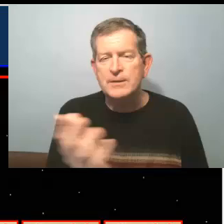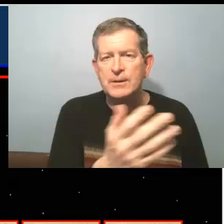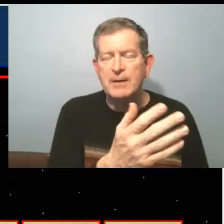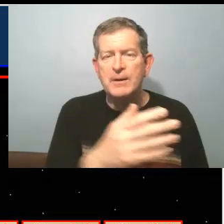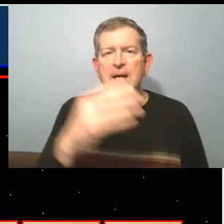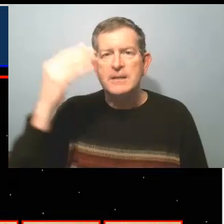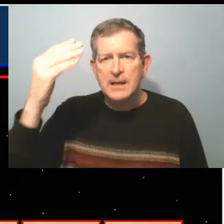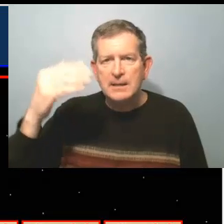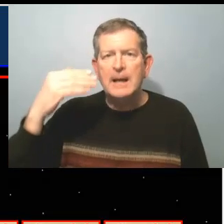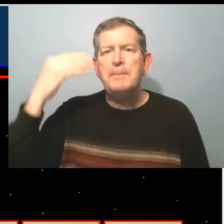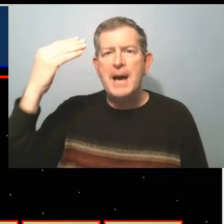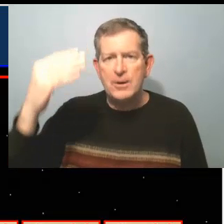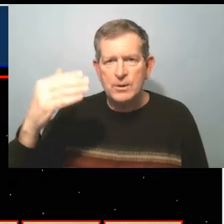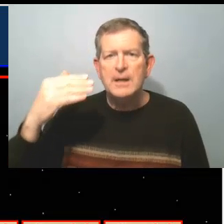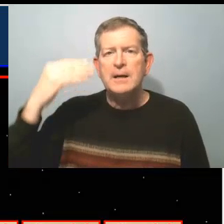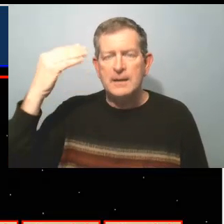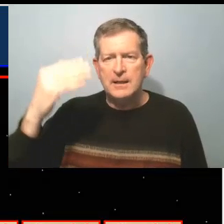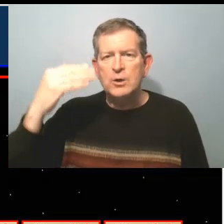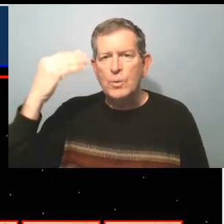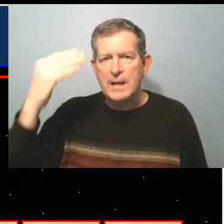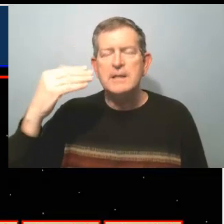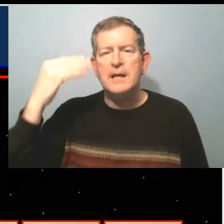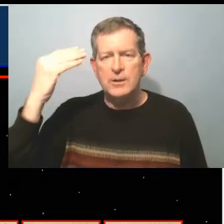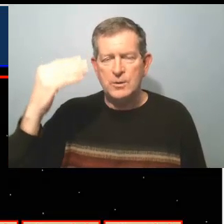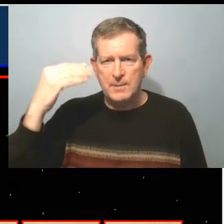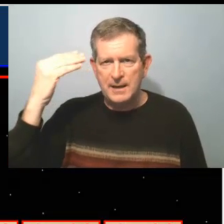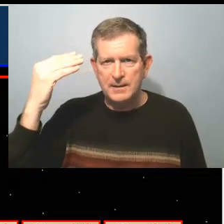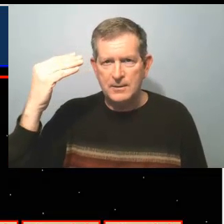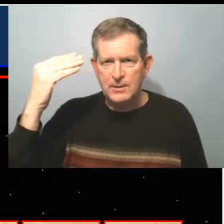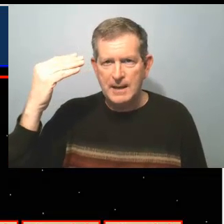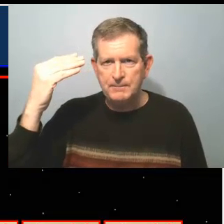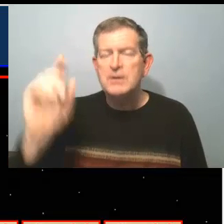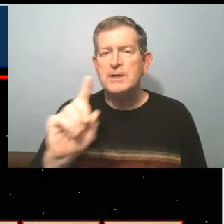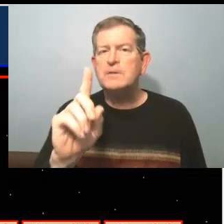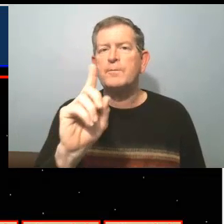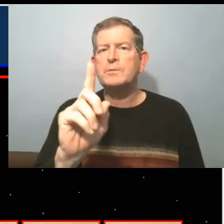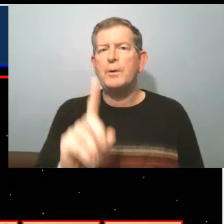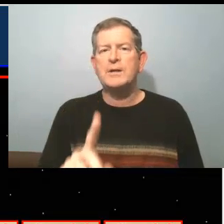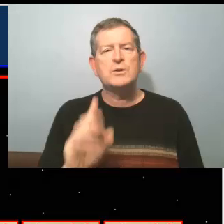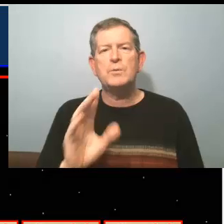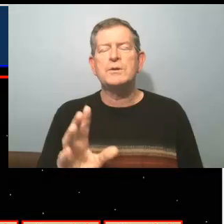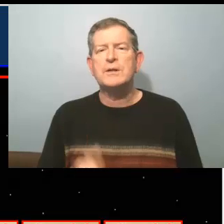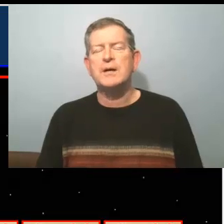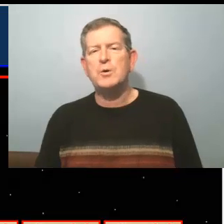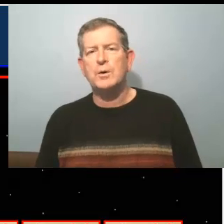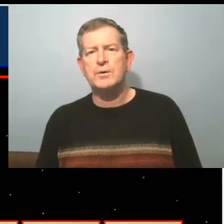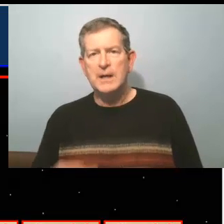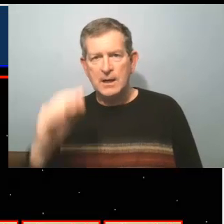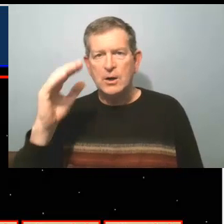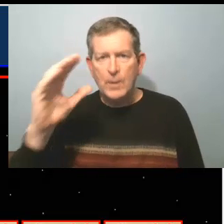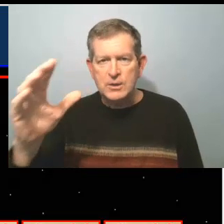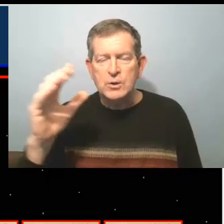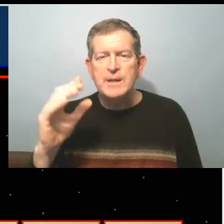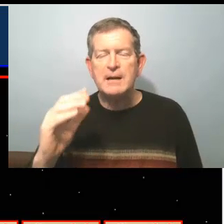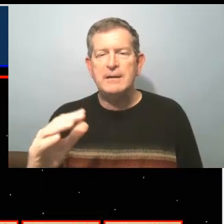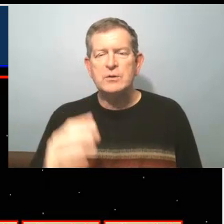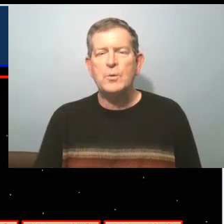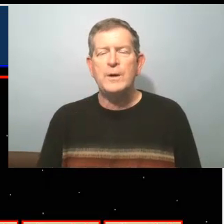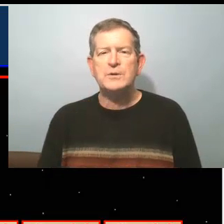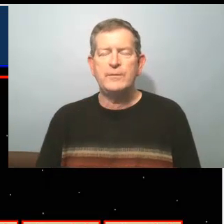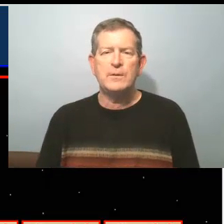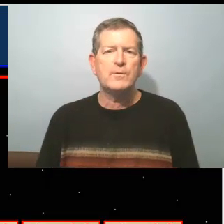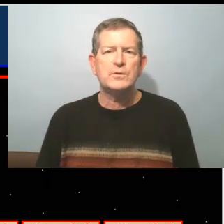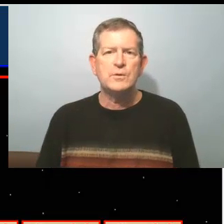lèves, il se lève, to get that pattern ingrained in your mind. Okay? So that's the first point, is don't cut corners. Go ahead and do the